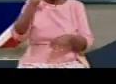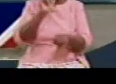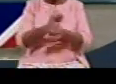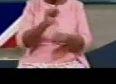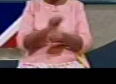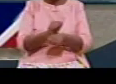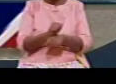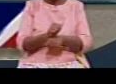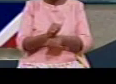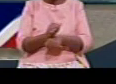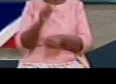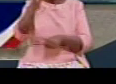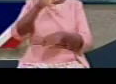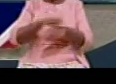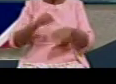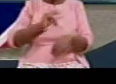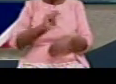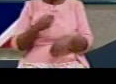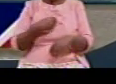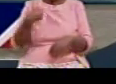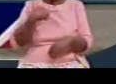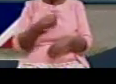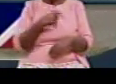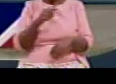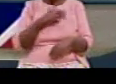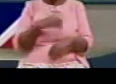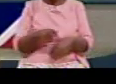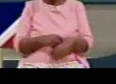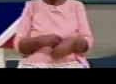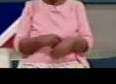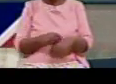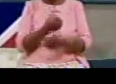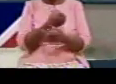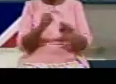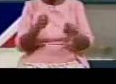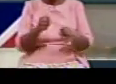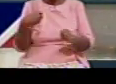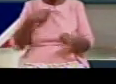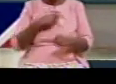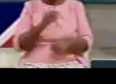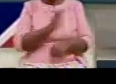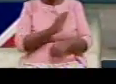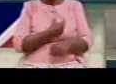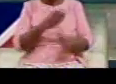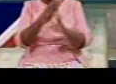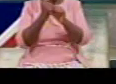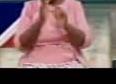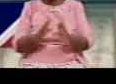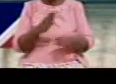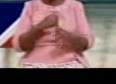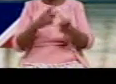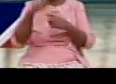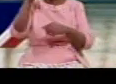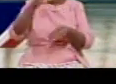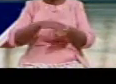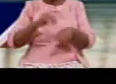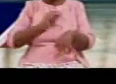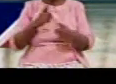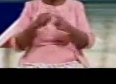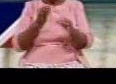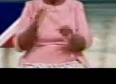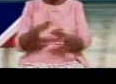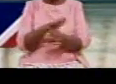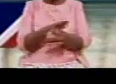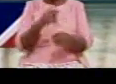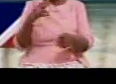calls us, we're saints, we're sowers, we're soul winners, and He calls us to fulfill the